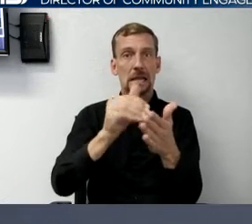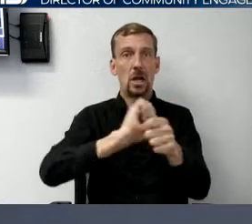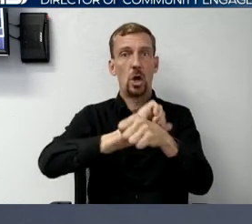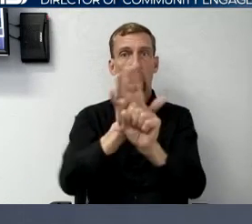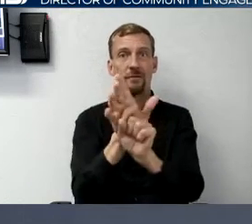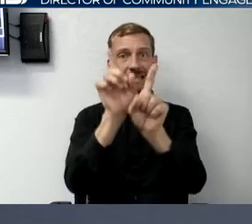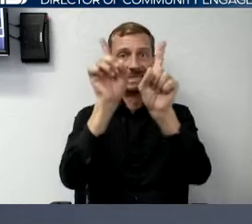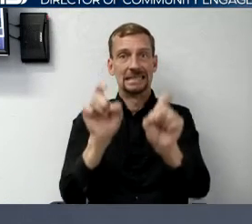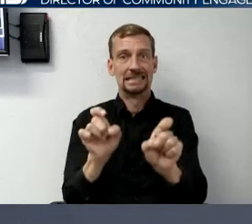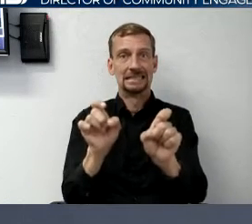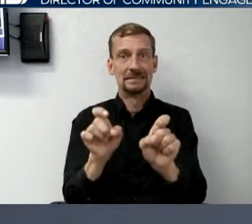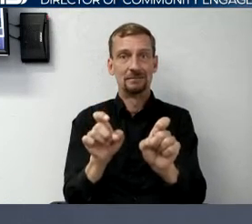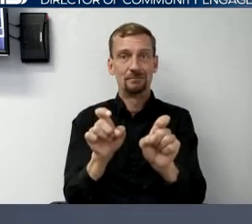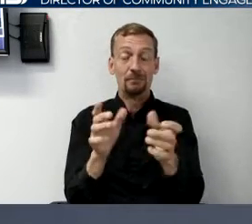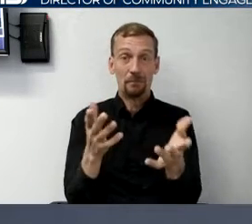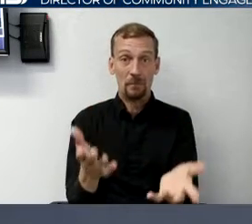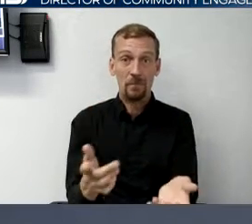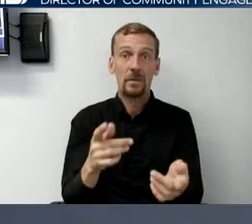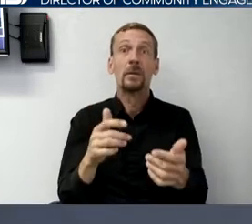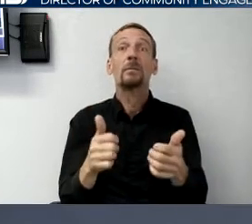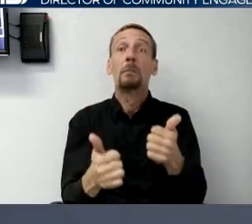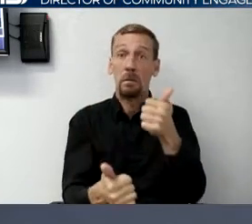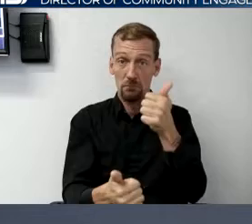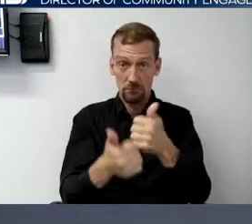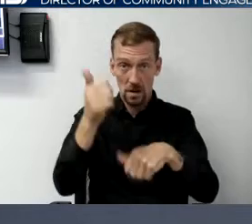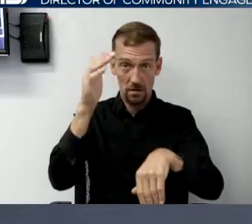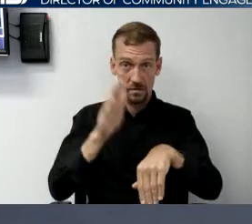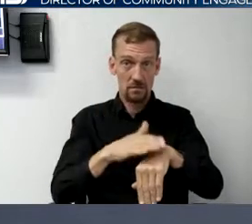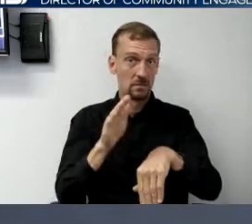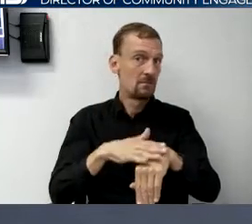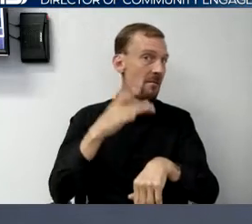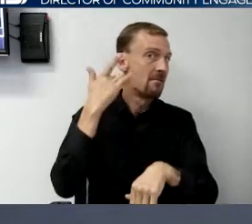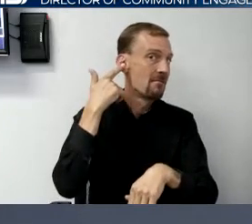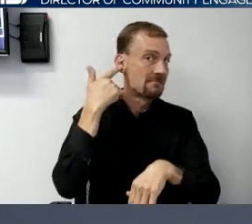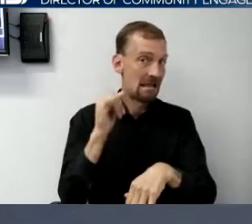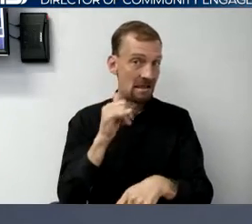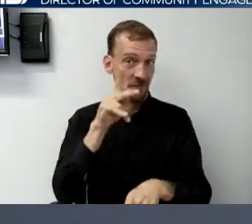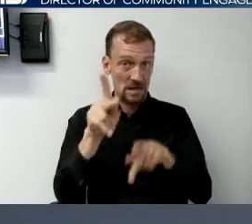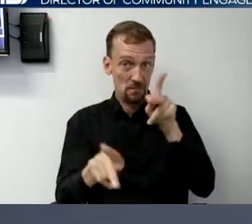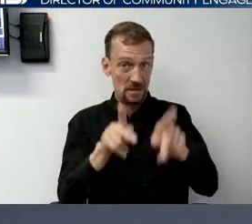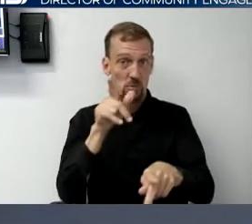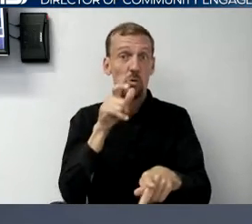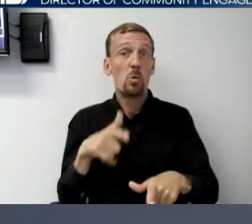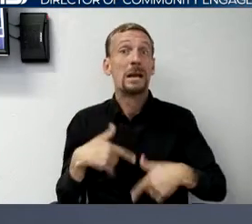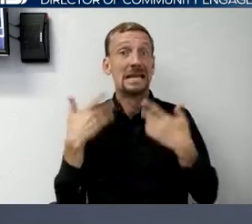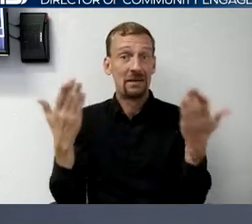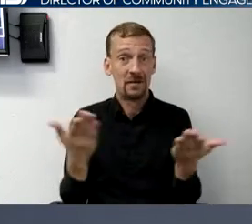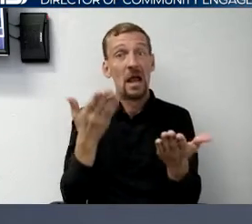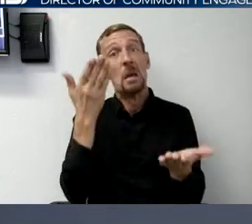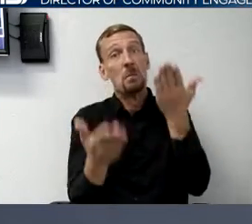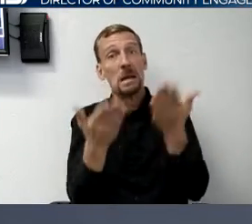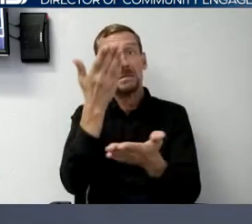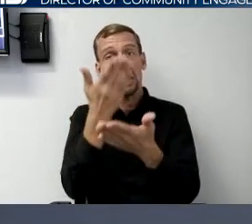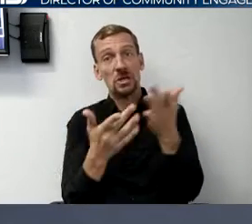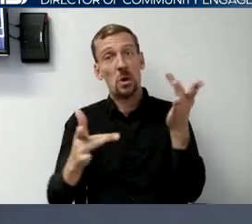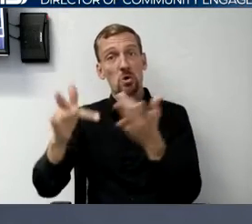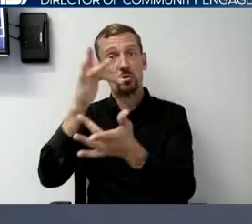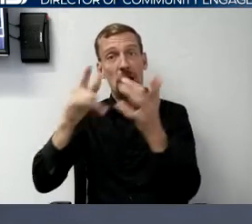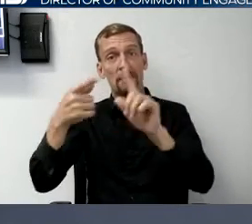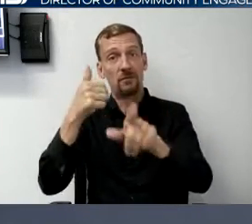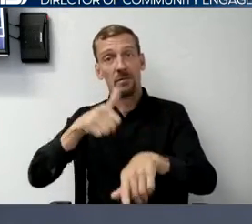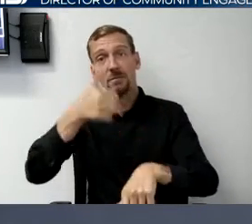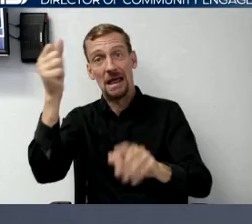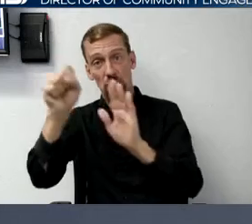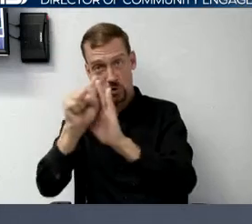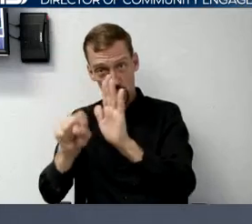tests. Most likely all on California residents, but it's possible we had some travelers from other states.